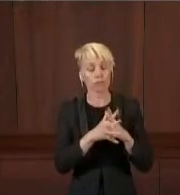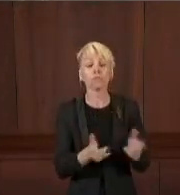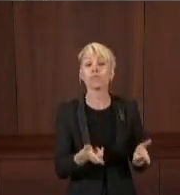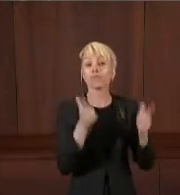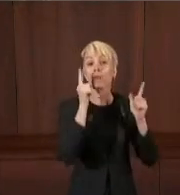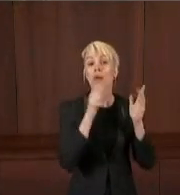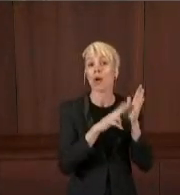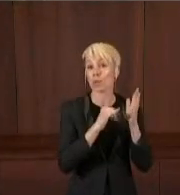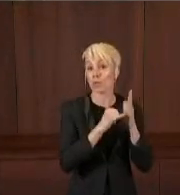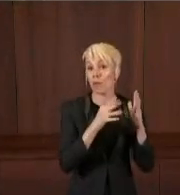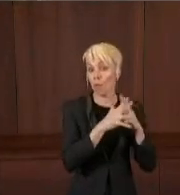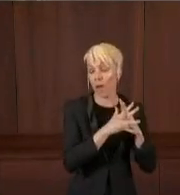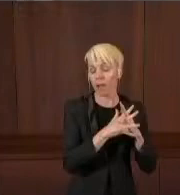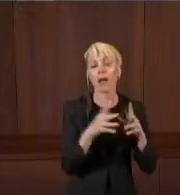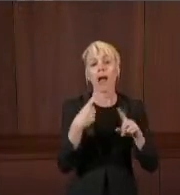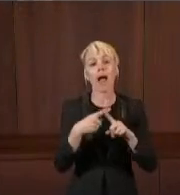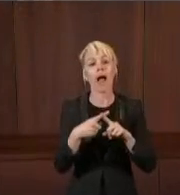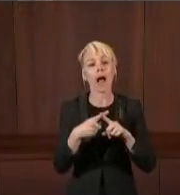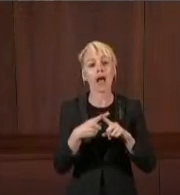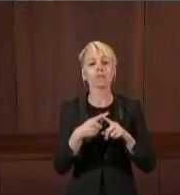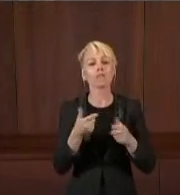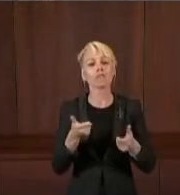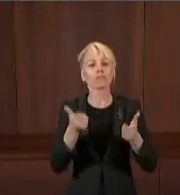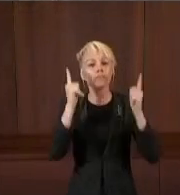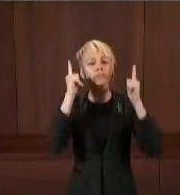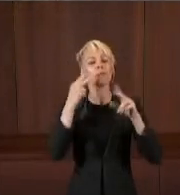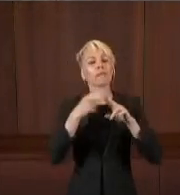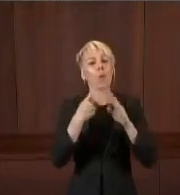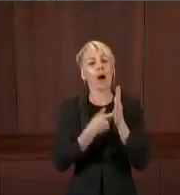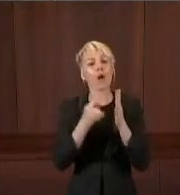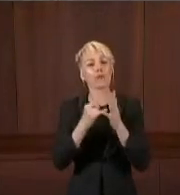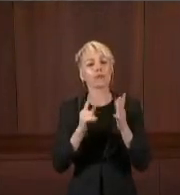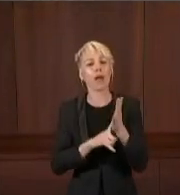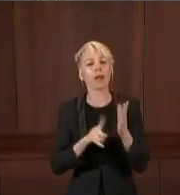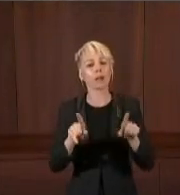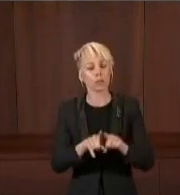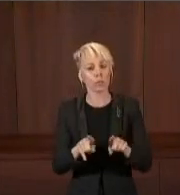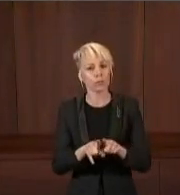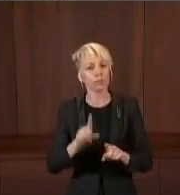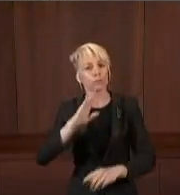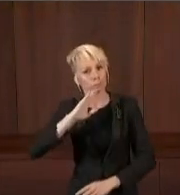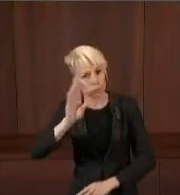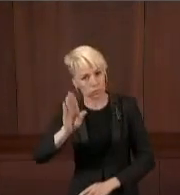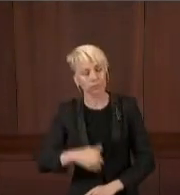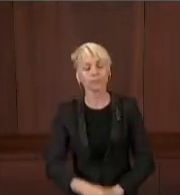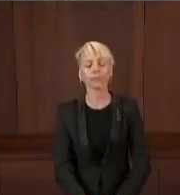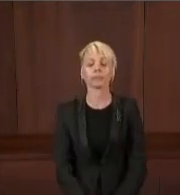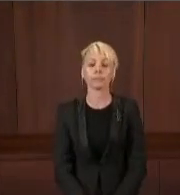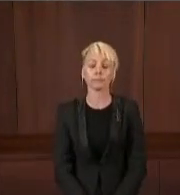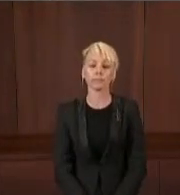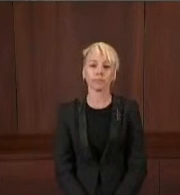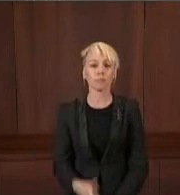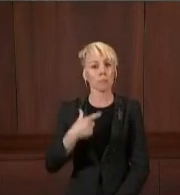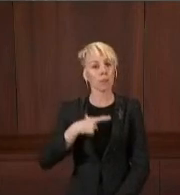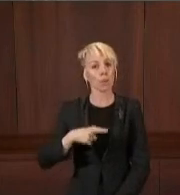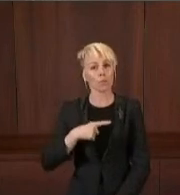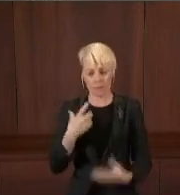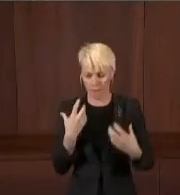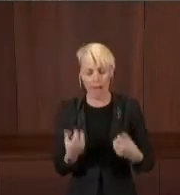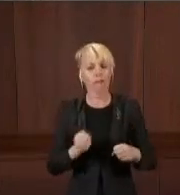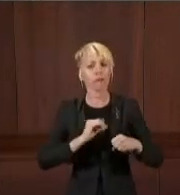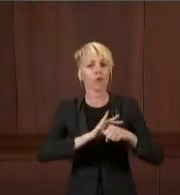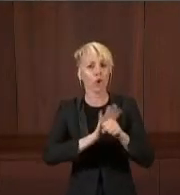Acting President of the RSL New South Wales, who are leading this commemoration. Due to the global outbreak